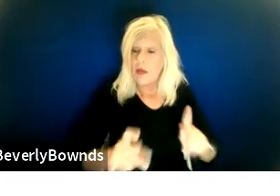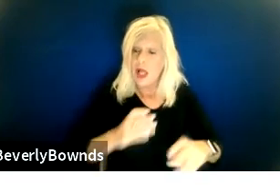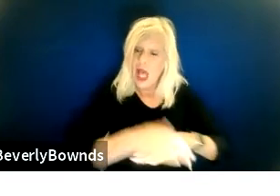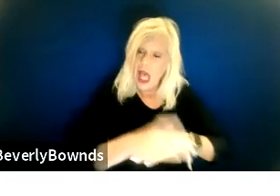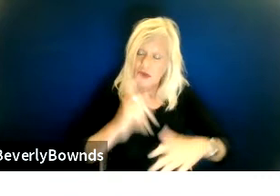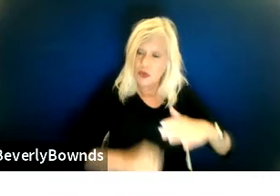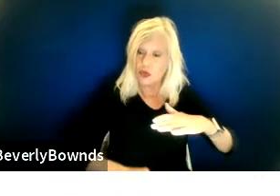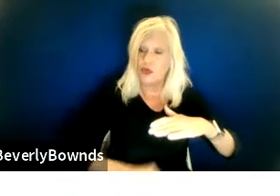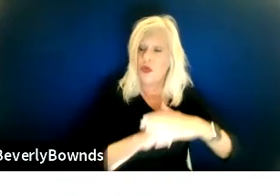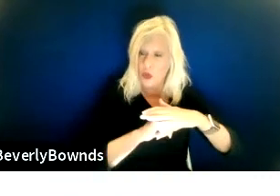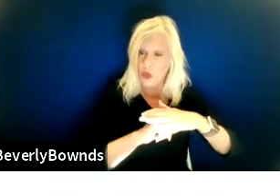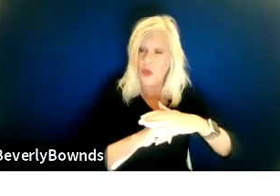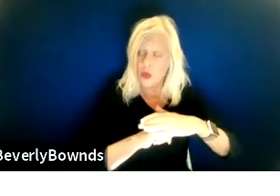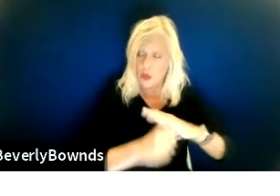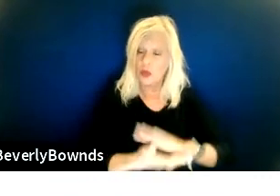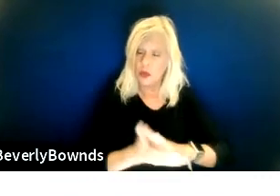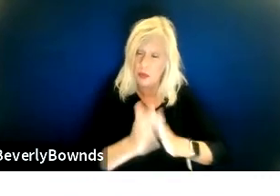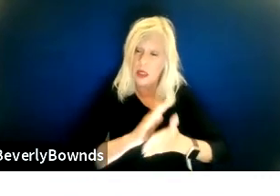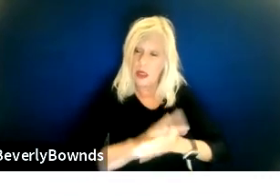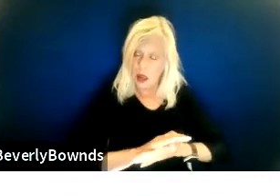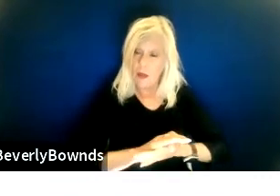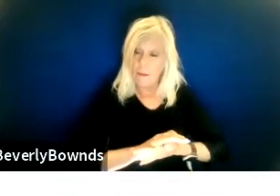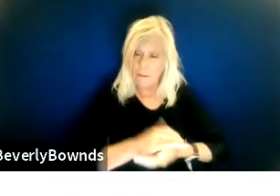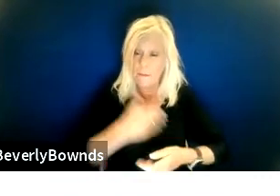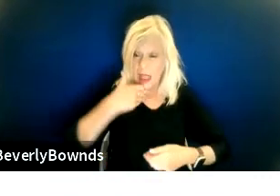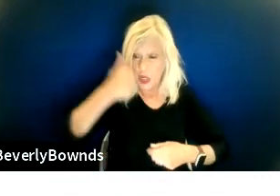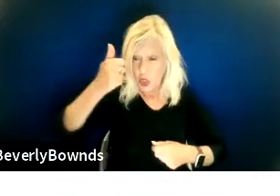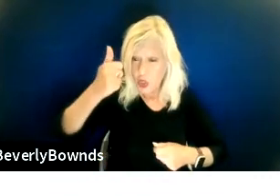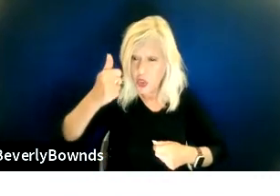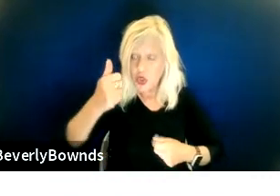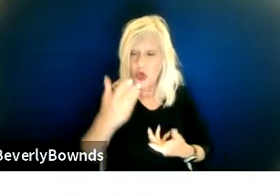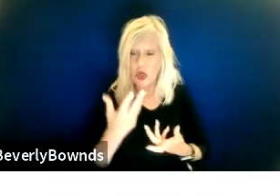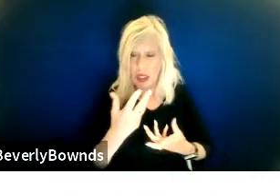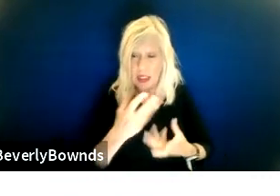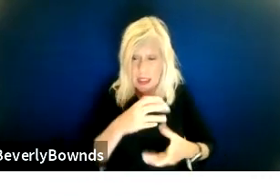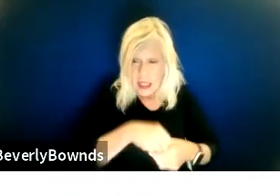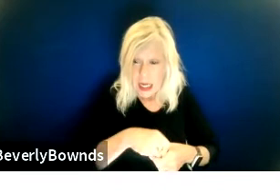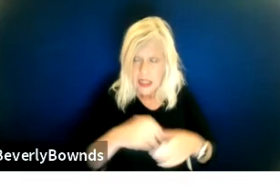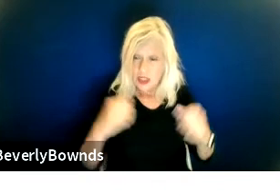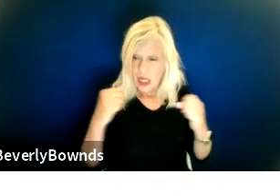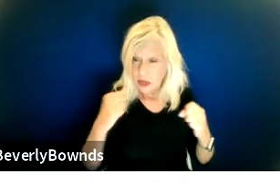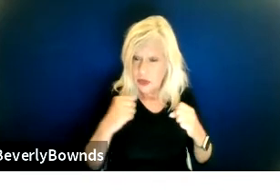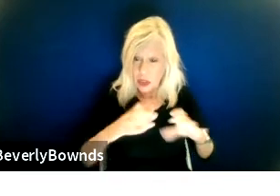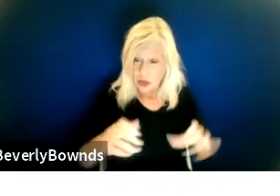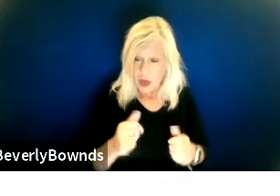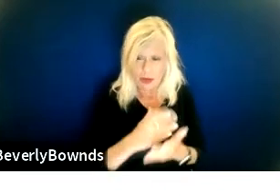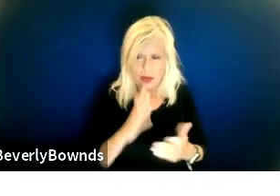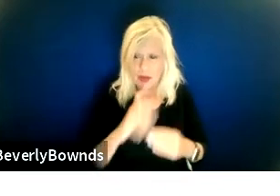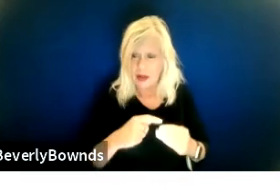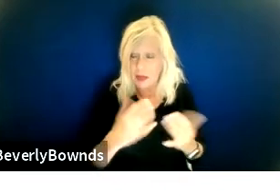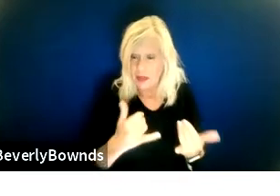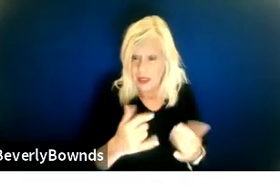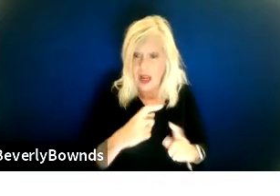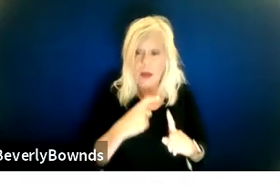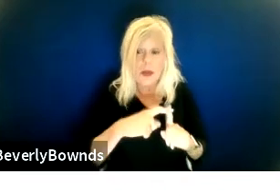their stroke to become fitter, to engage in exercise, all the things that we talked about today. But I have